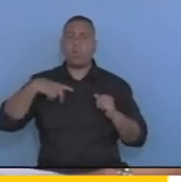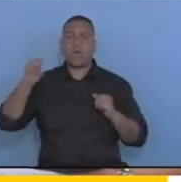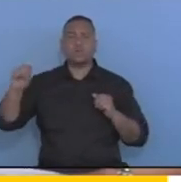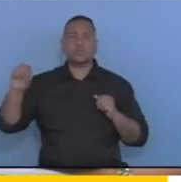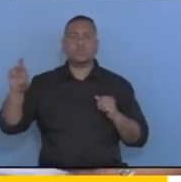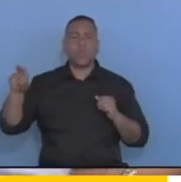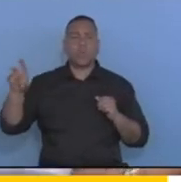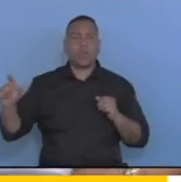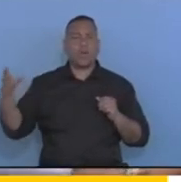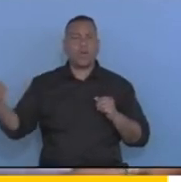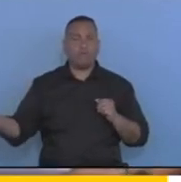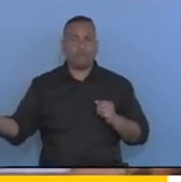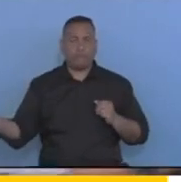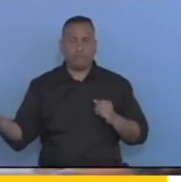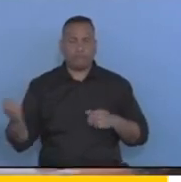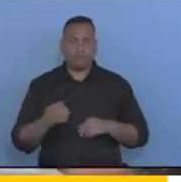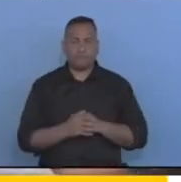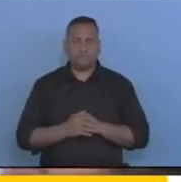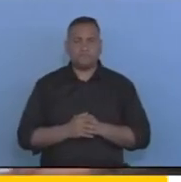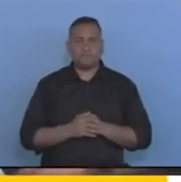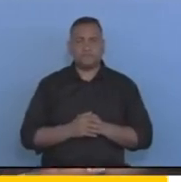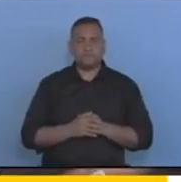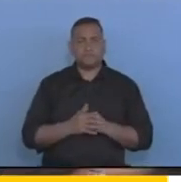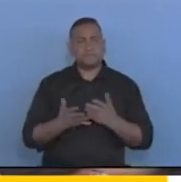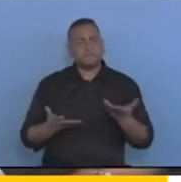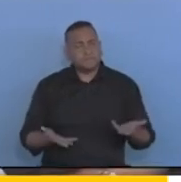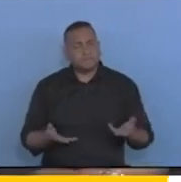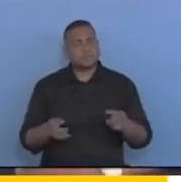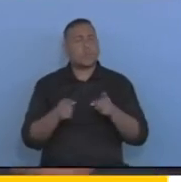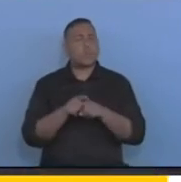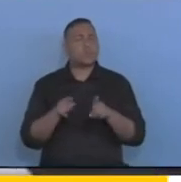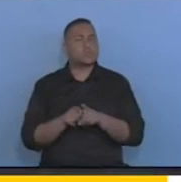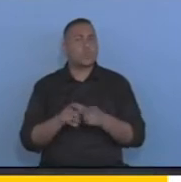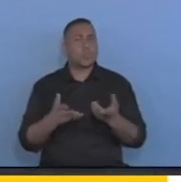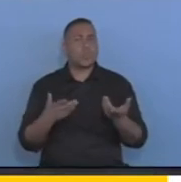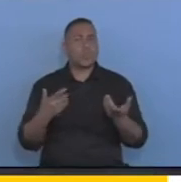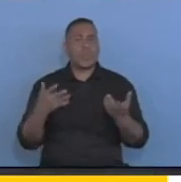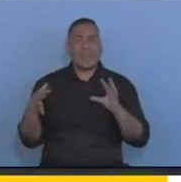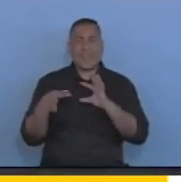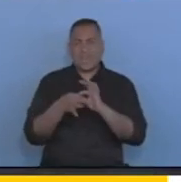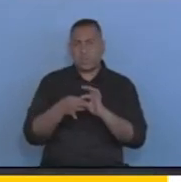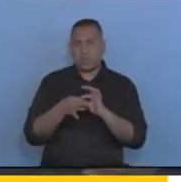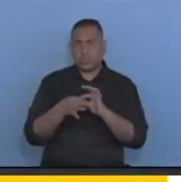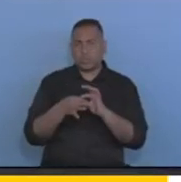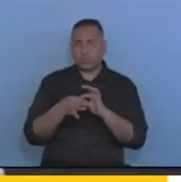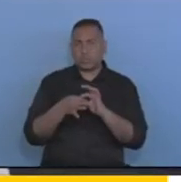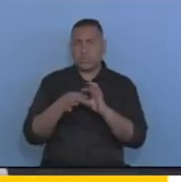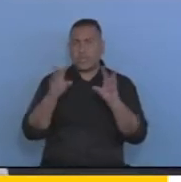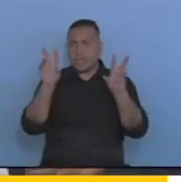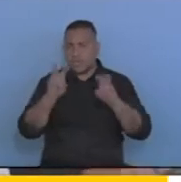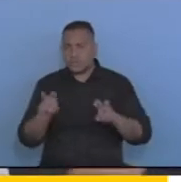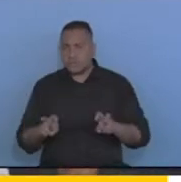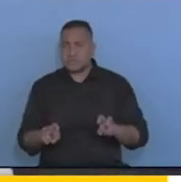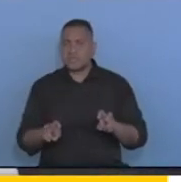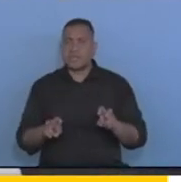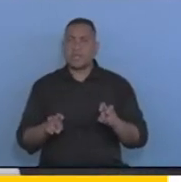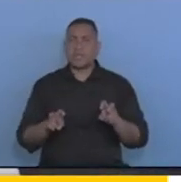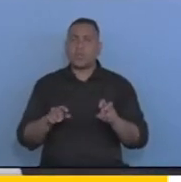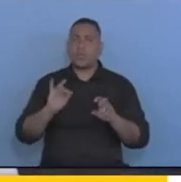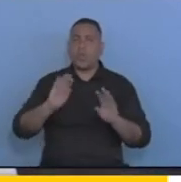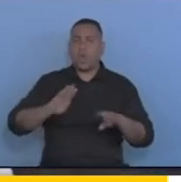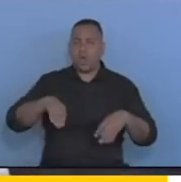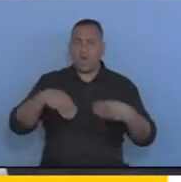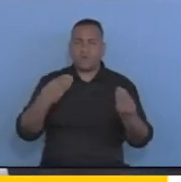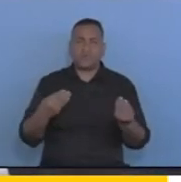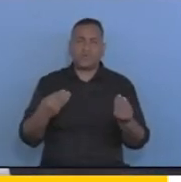what they spend. And when it comes to the sort of, you know, electricity providers and all of that, I mean, the renewables